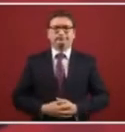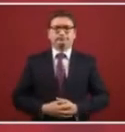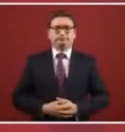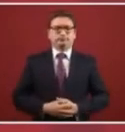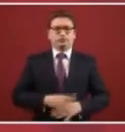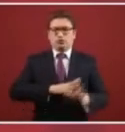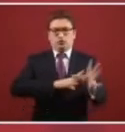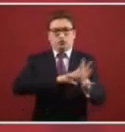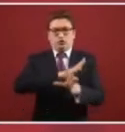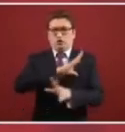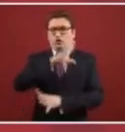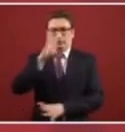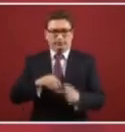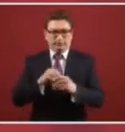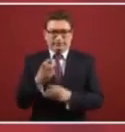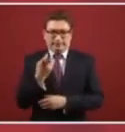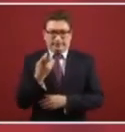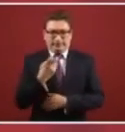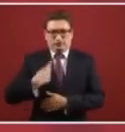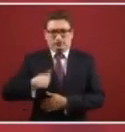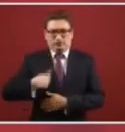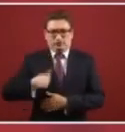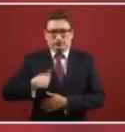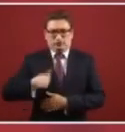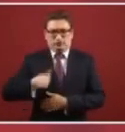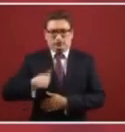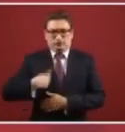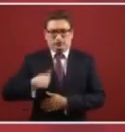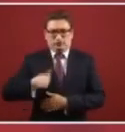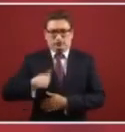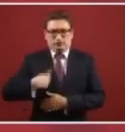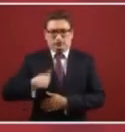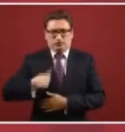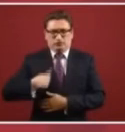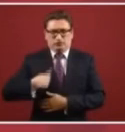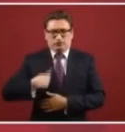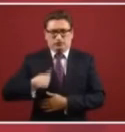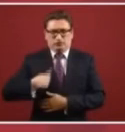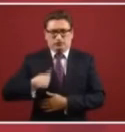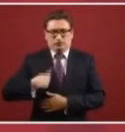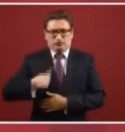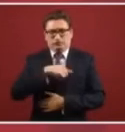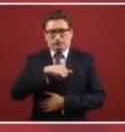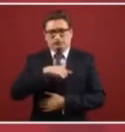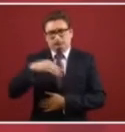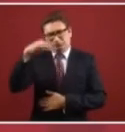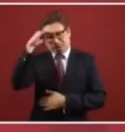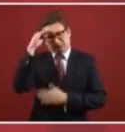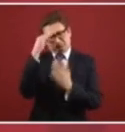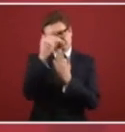Todo esto es parte de nuestra estrategia. All of this is part of our strategy.